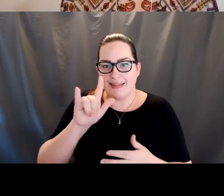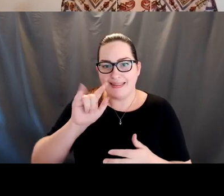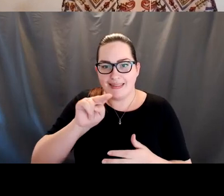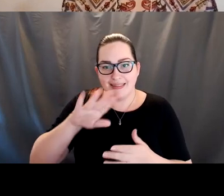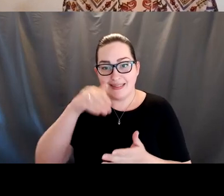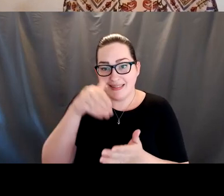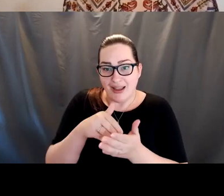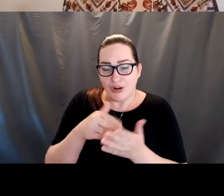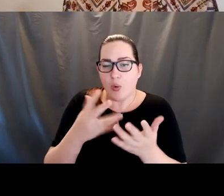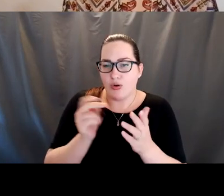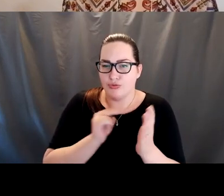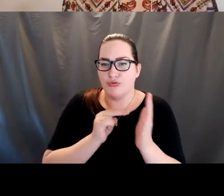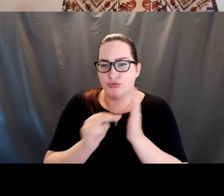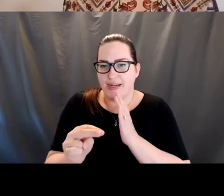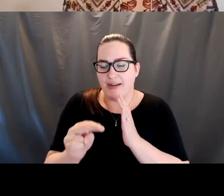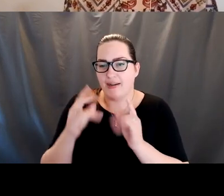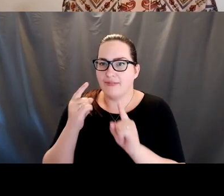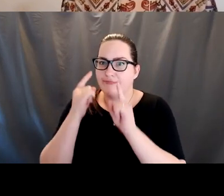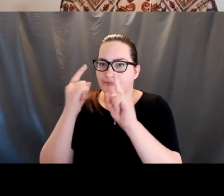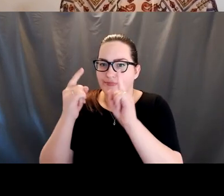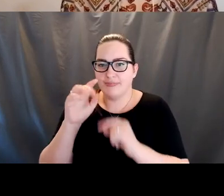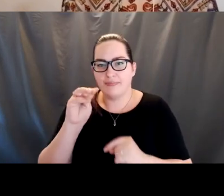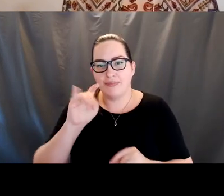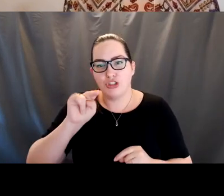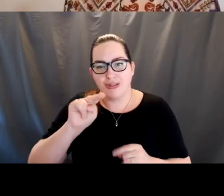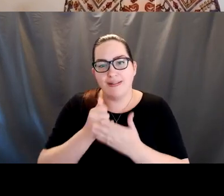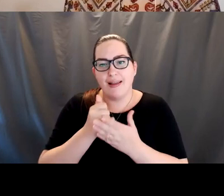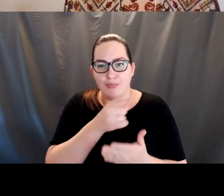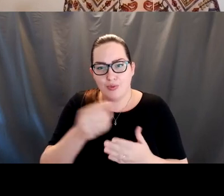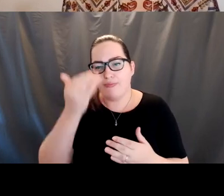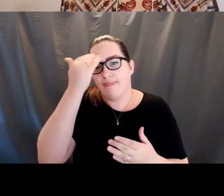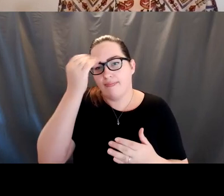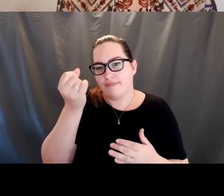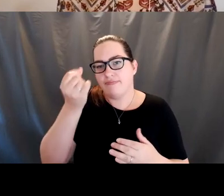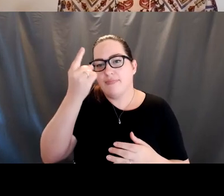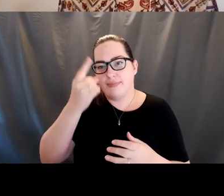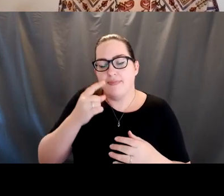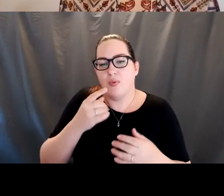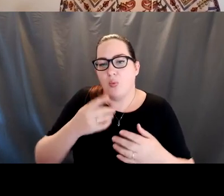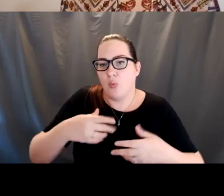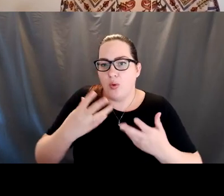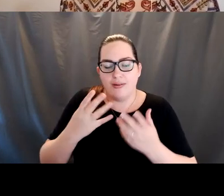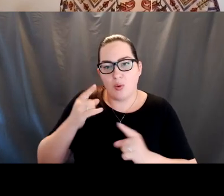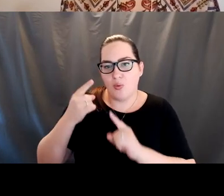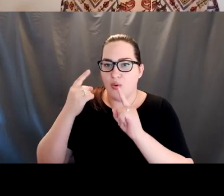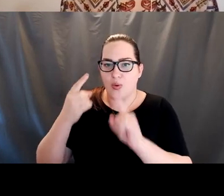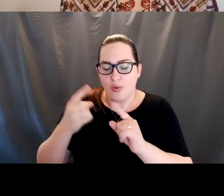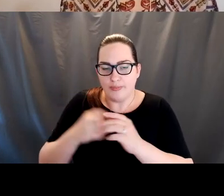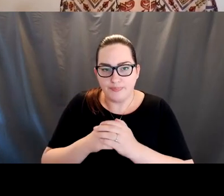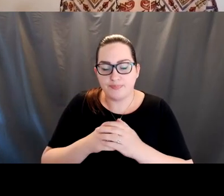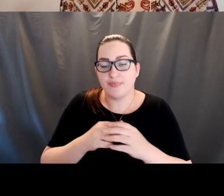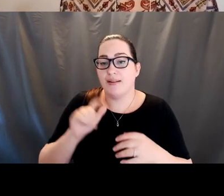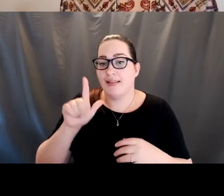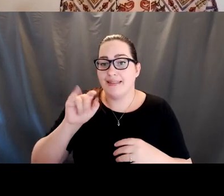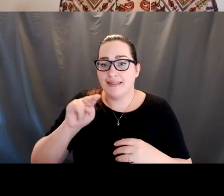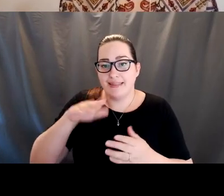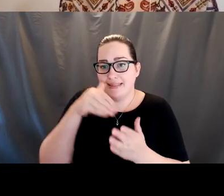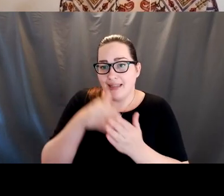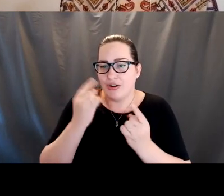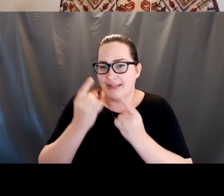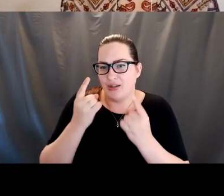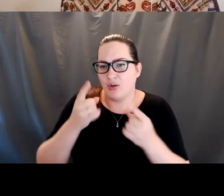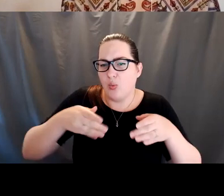give you a bit of additional background for what we aim to do. The Lytton Center considers ways that the study of the